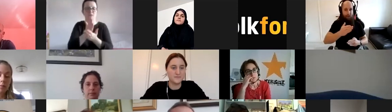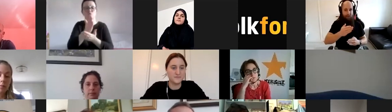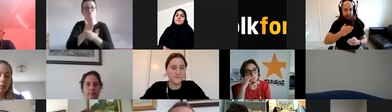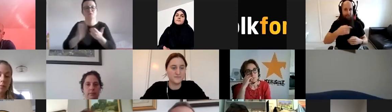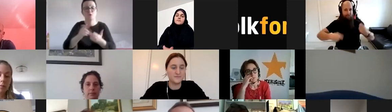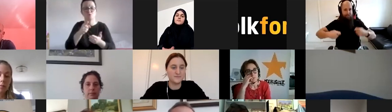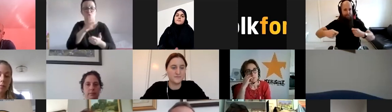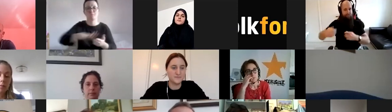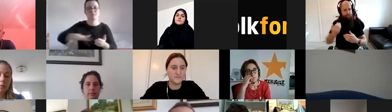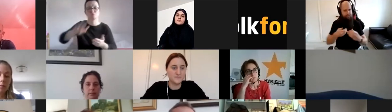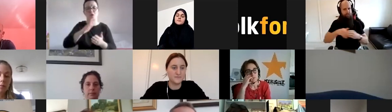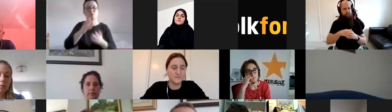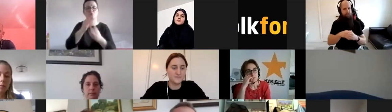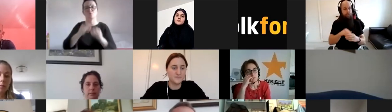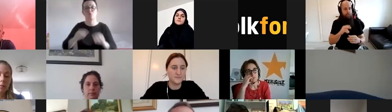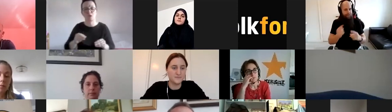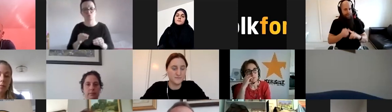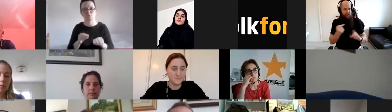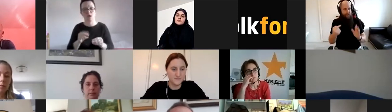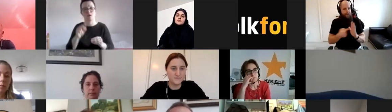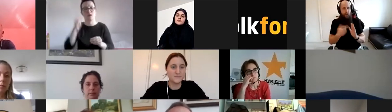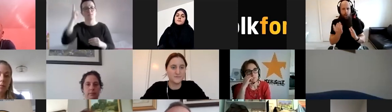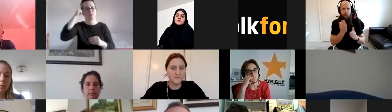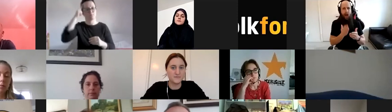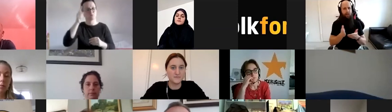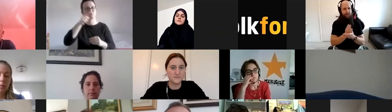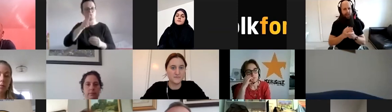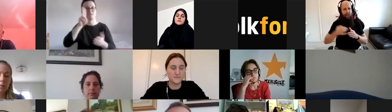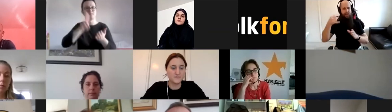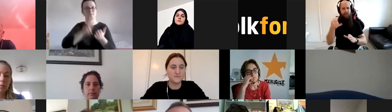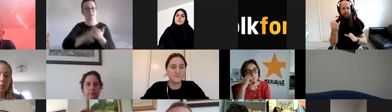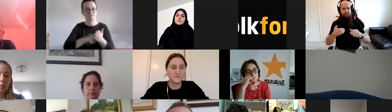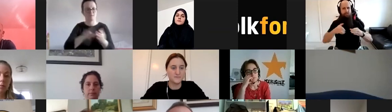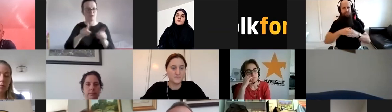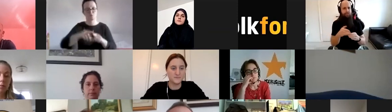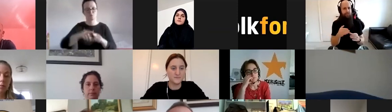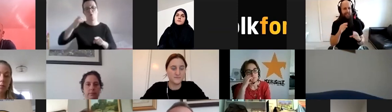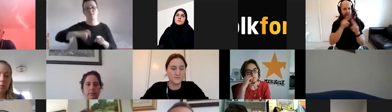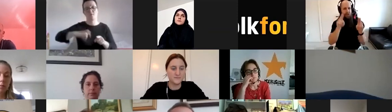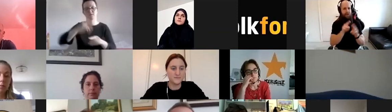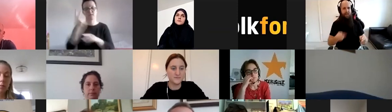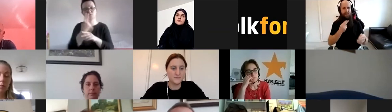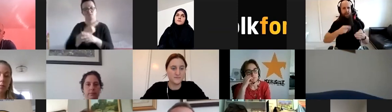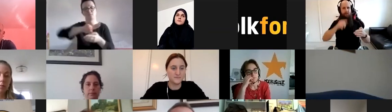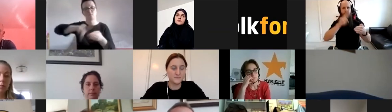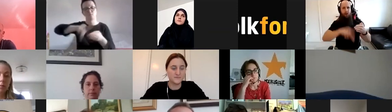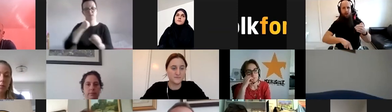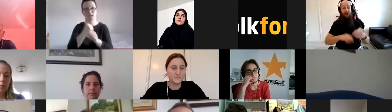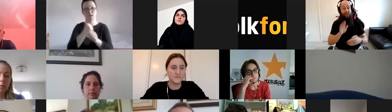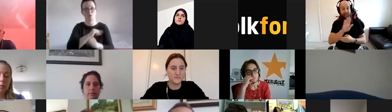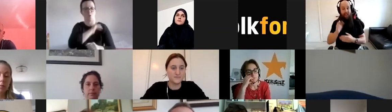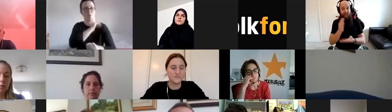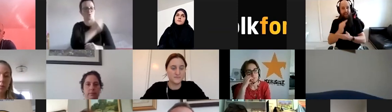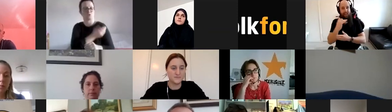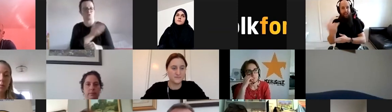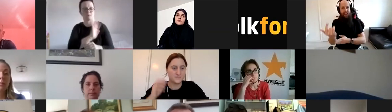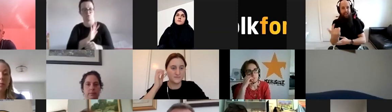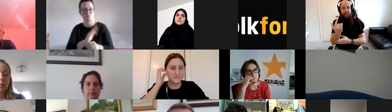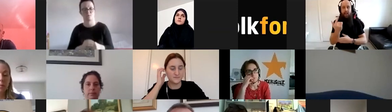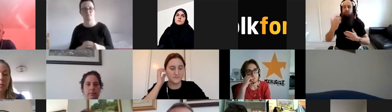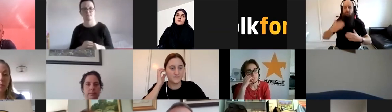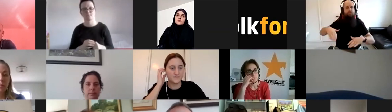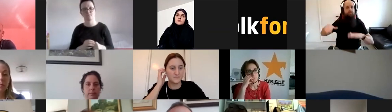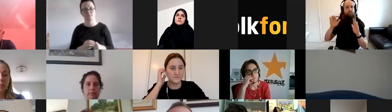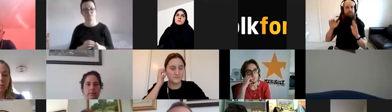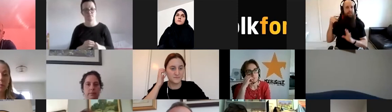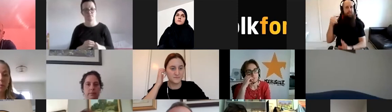a part of this international agreement. Their rights were recognized, as well as the